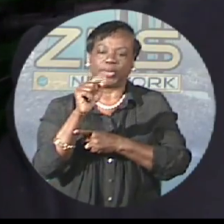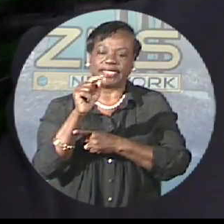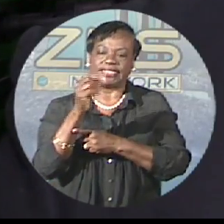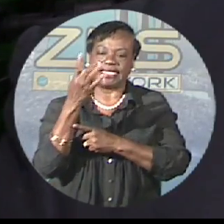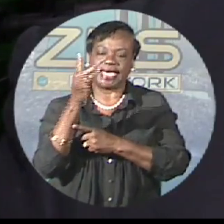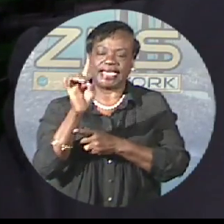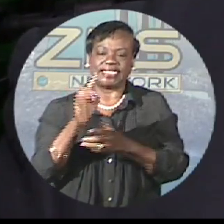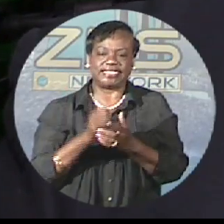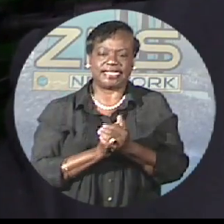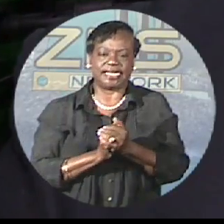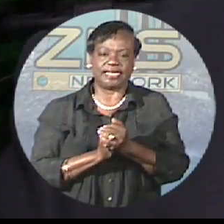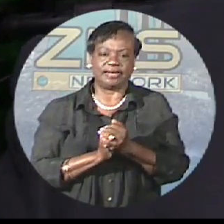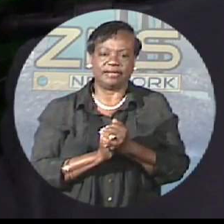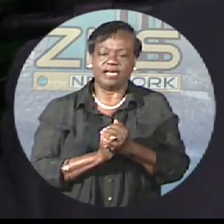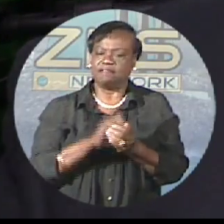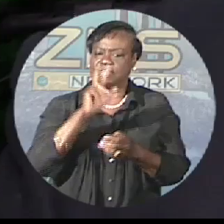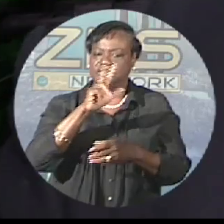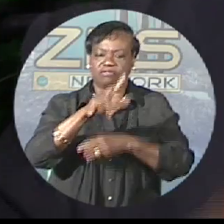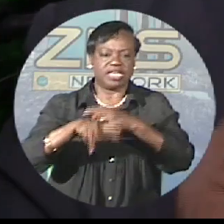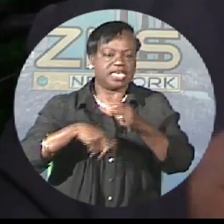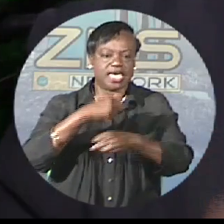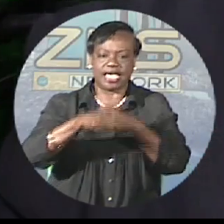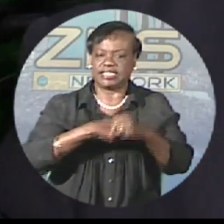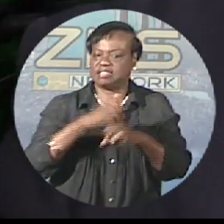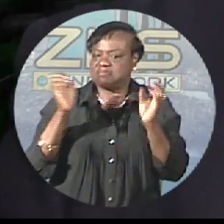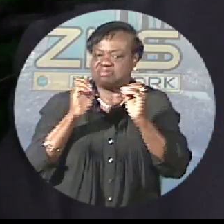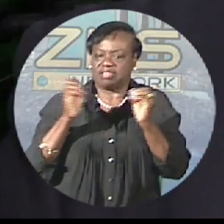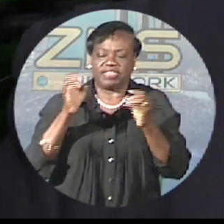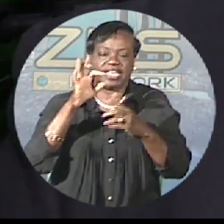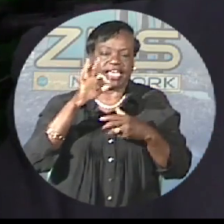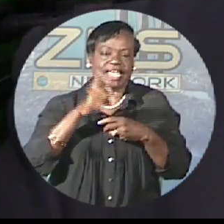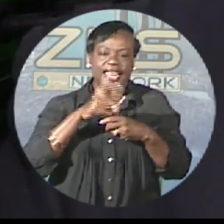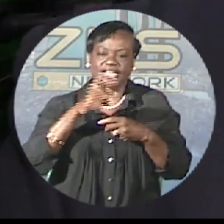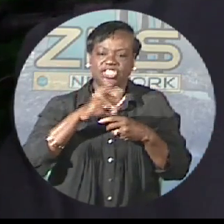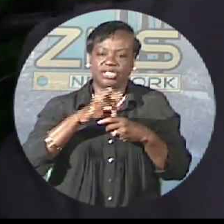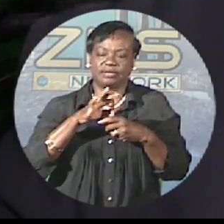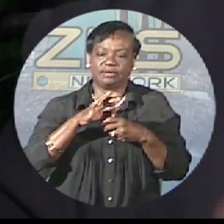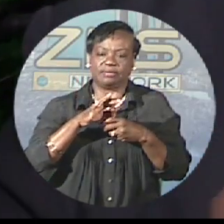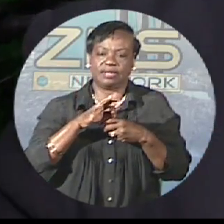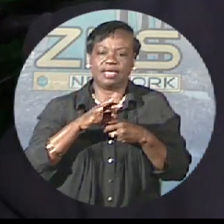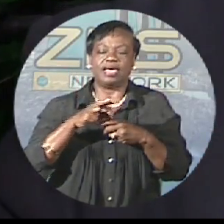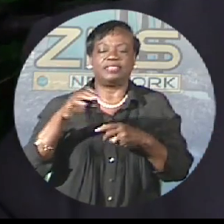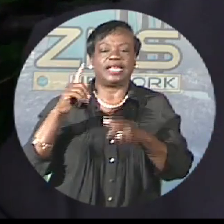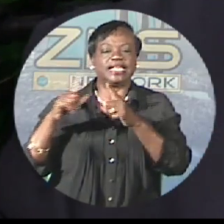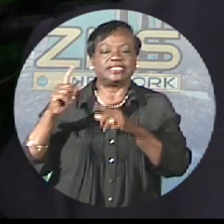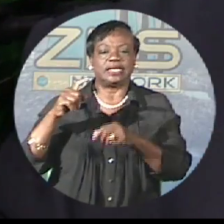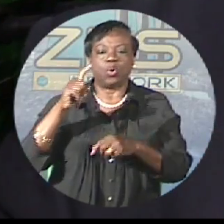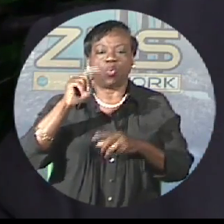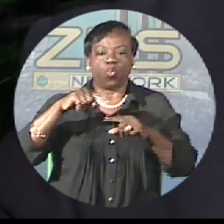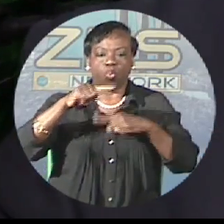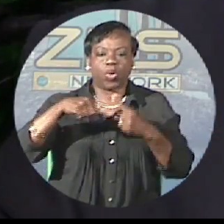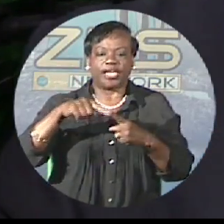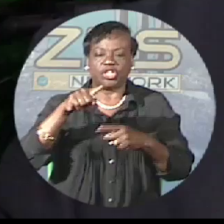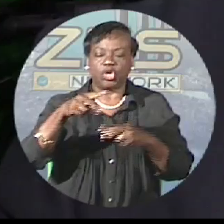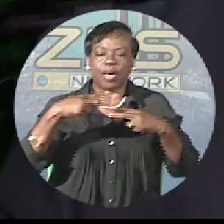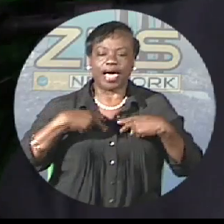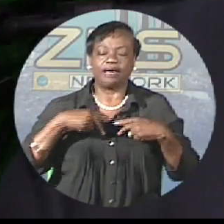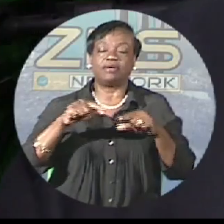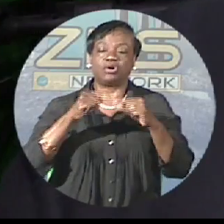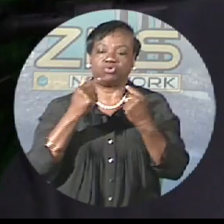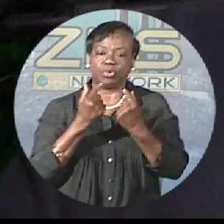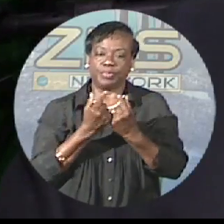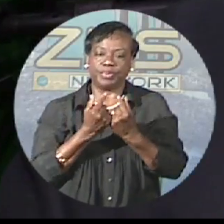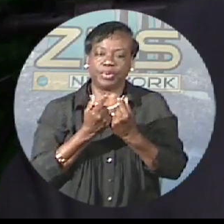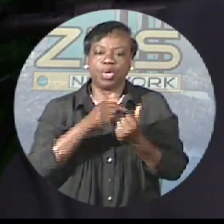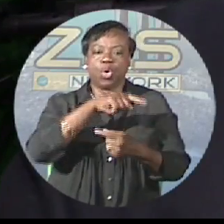That's not the correct way to do that. The leagues, and I keep telling people, when you have an organization where executives are making